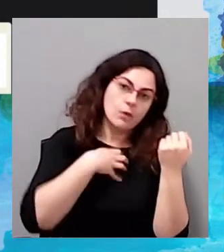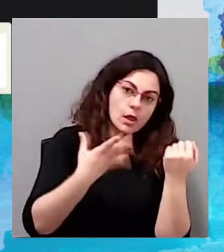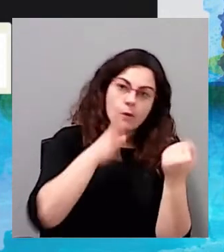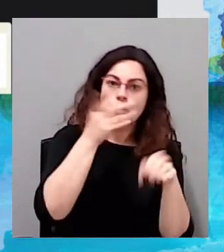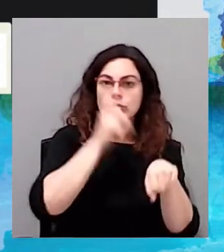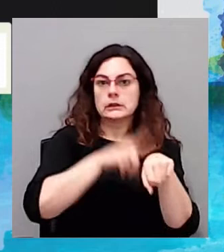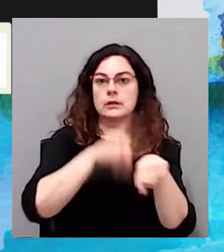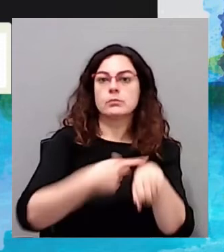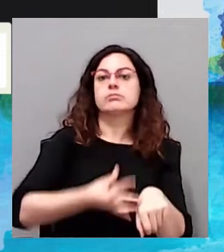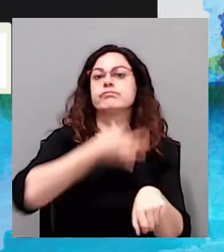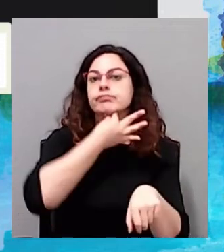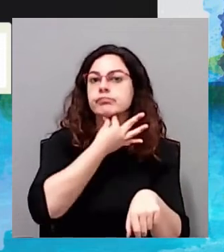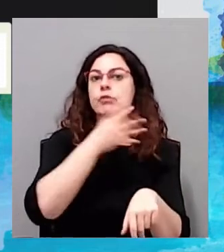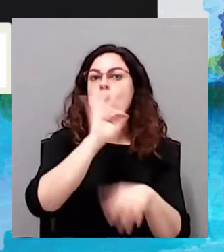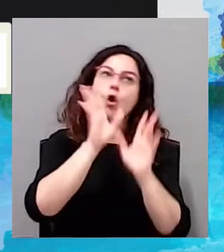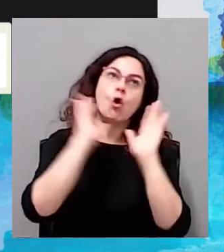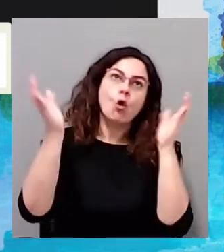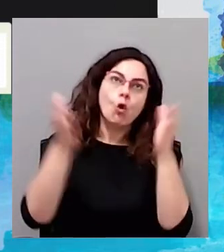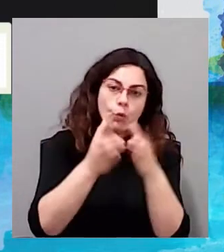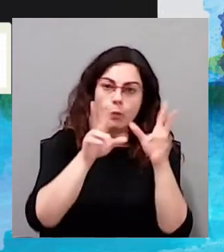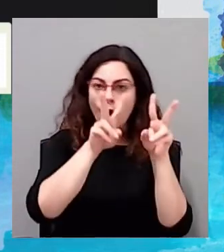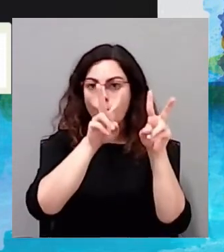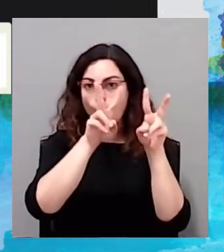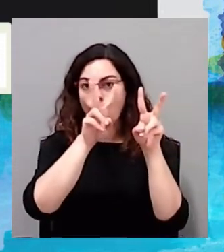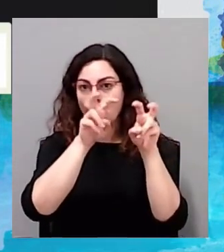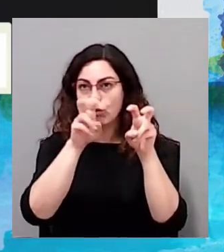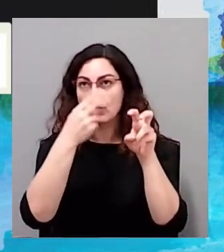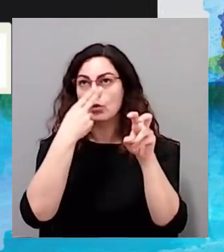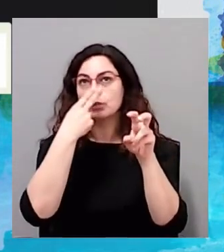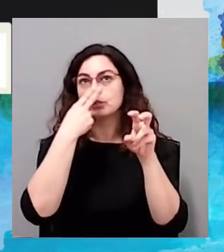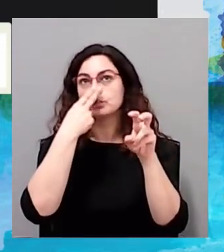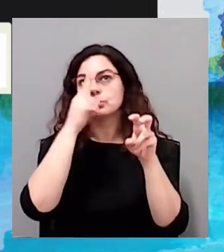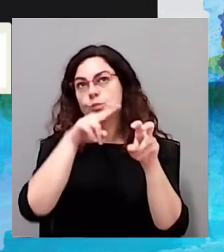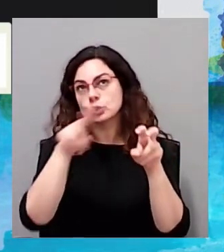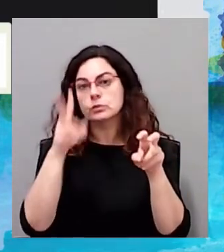Sometimes time constraints and so forth make it impossible to do this.